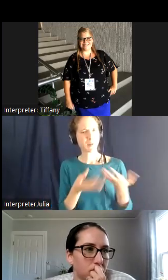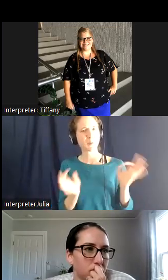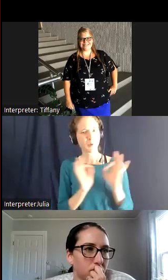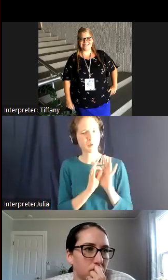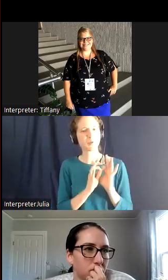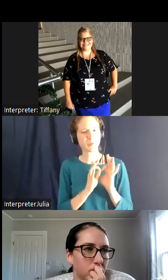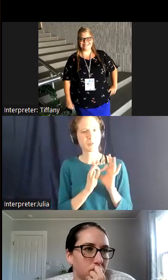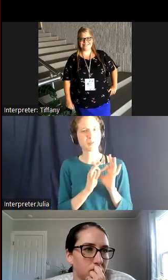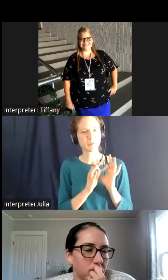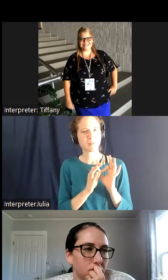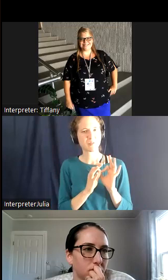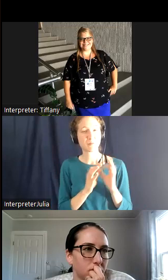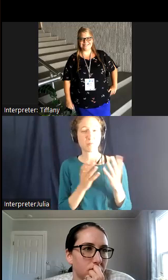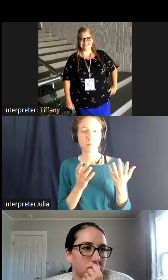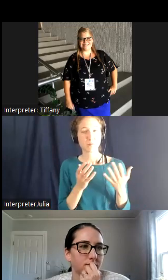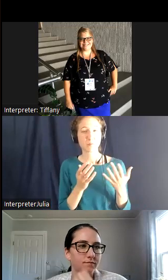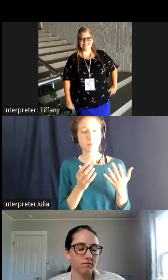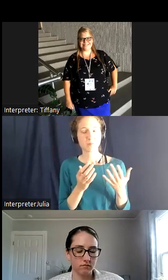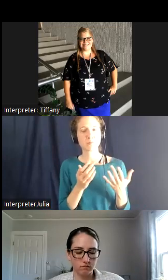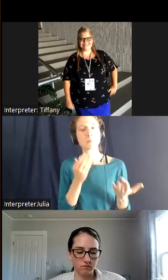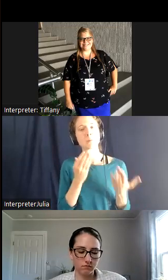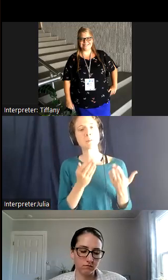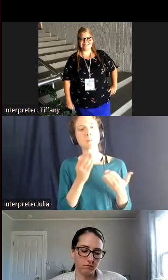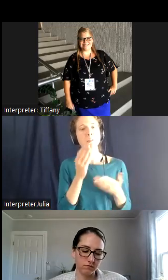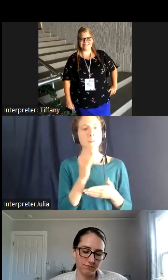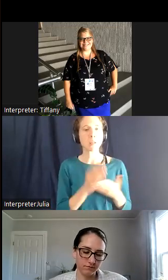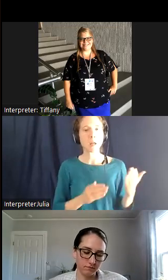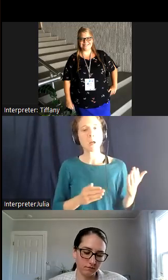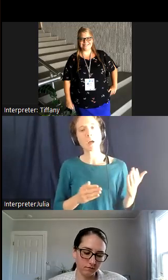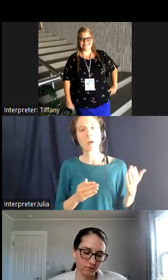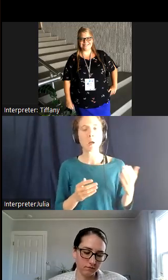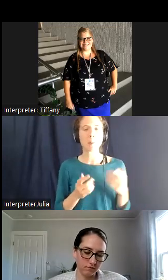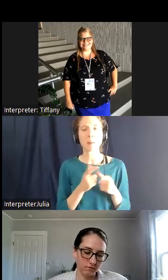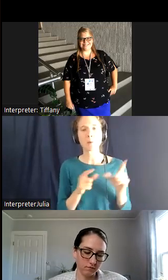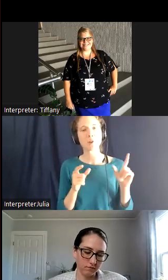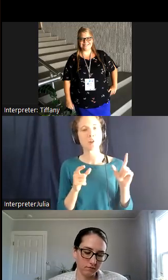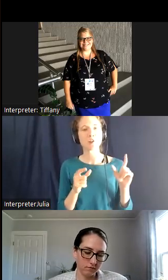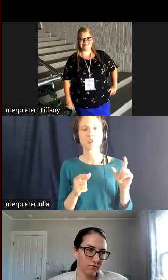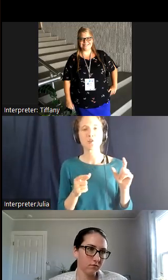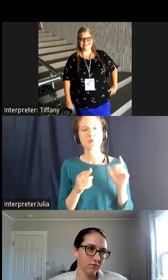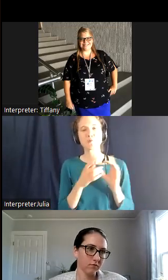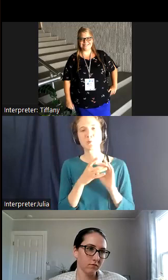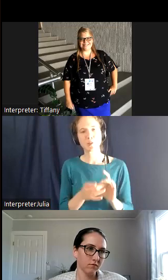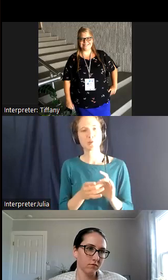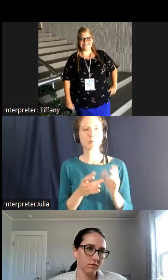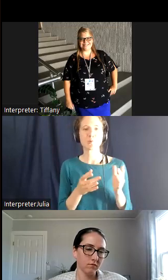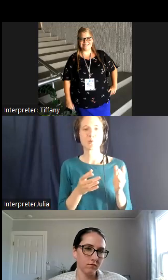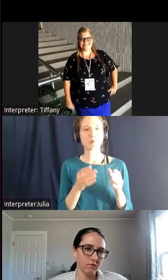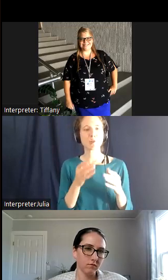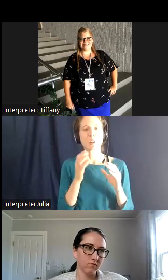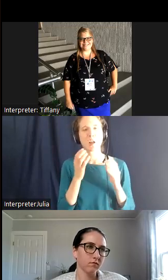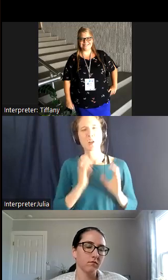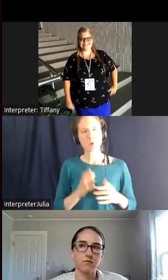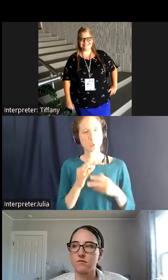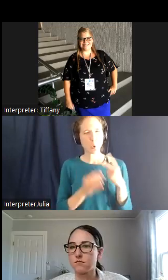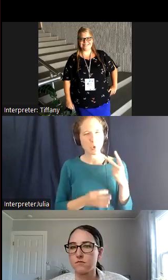that, I guess maybe some language around contraindication or, client choice. Obviously, with